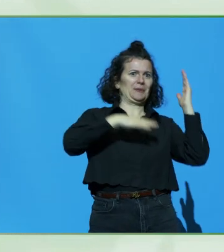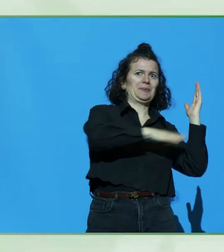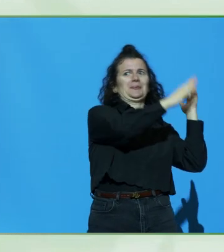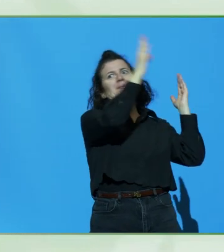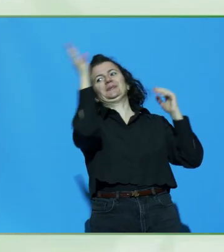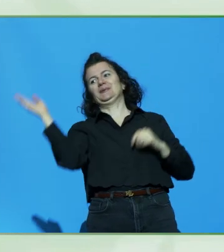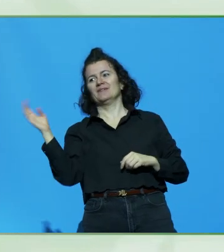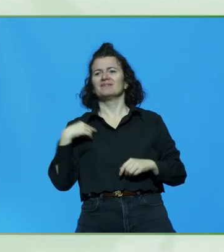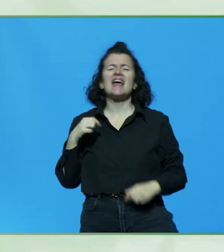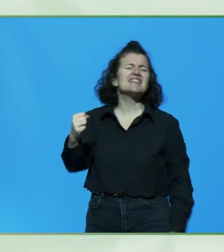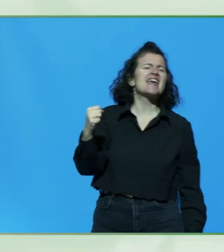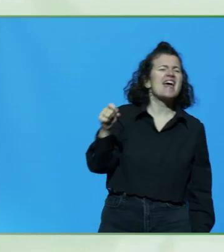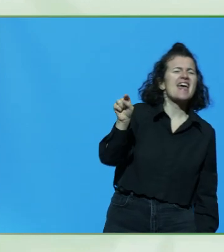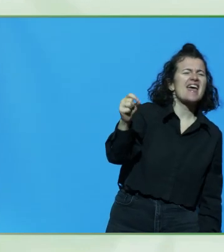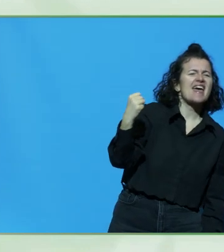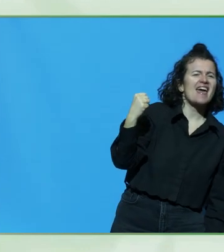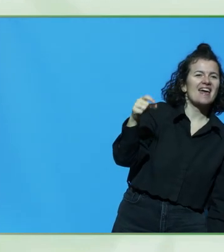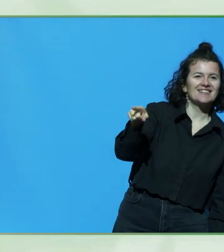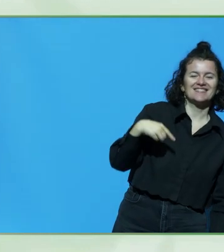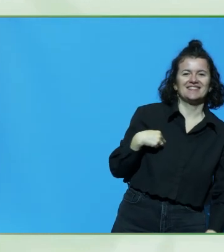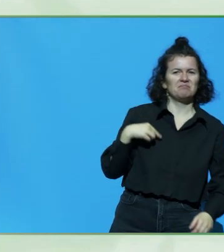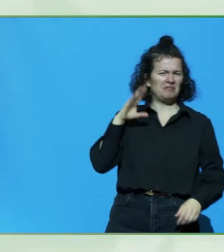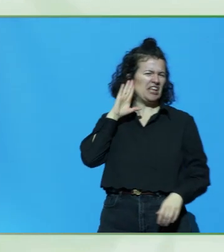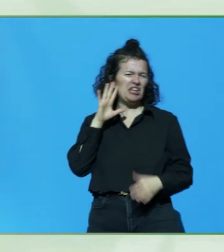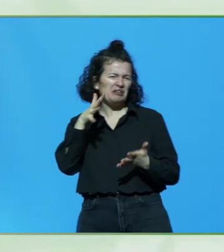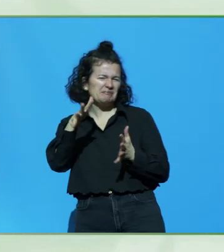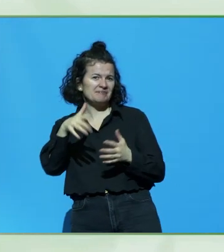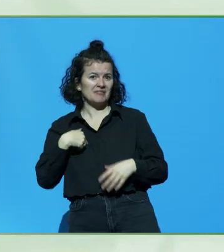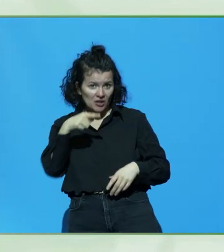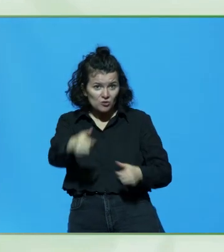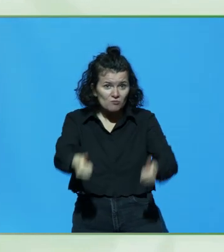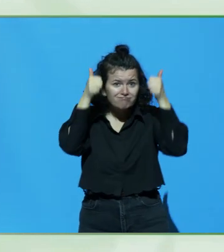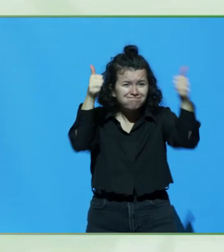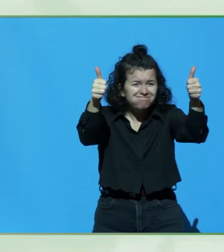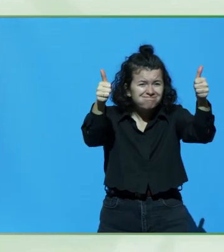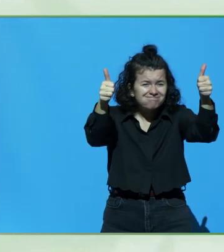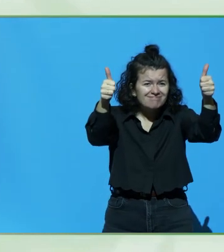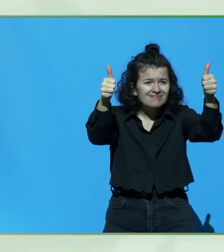Okay, I don't hear you. That doesn't sound really right. Are you okay?